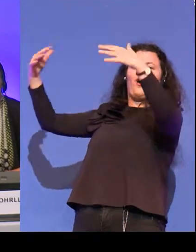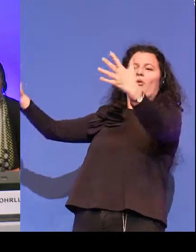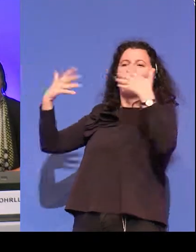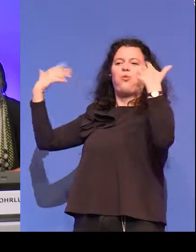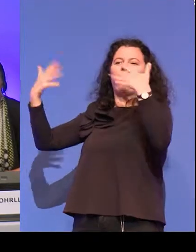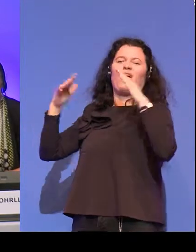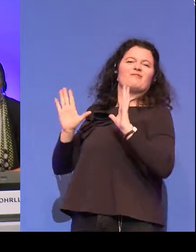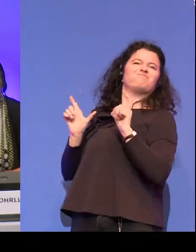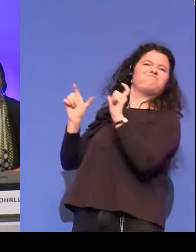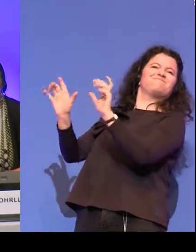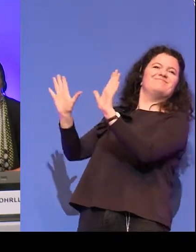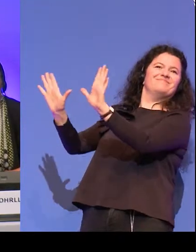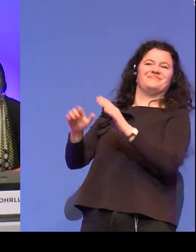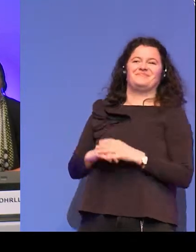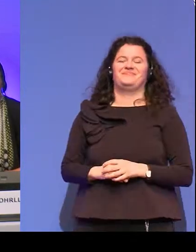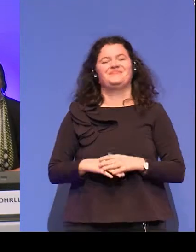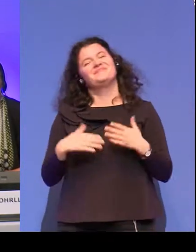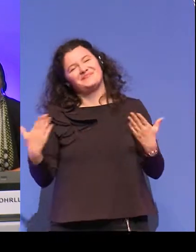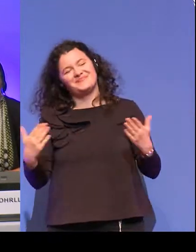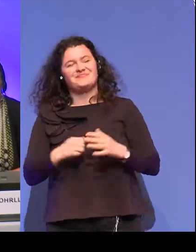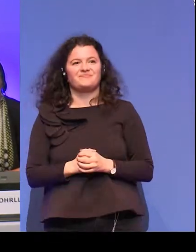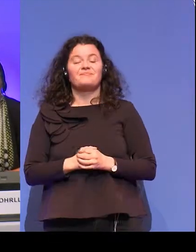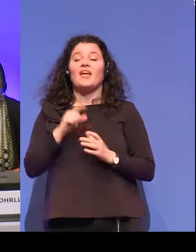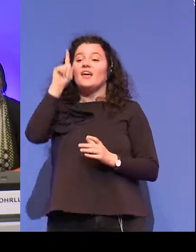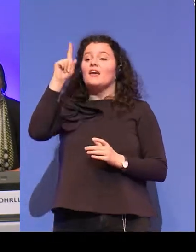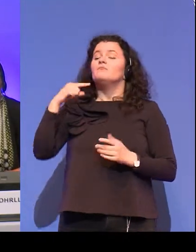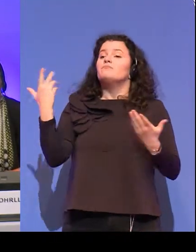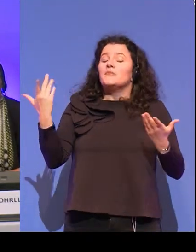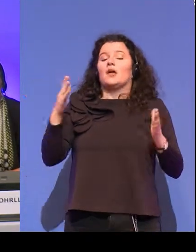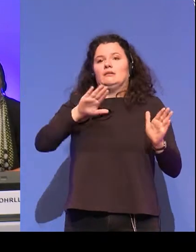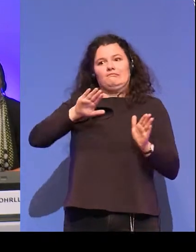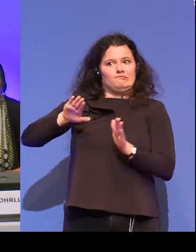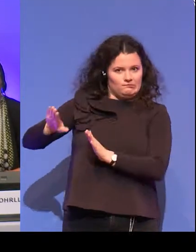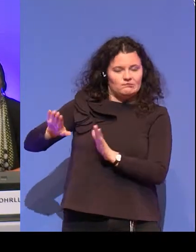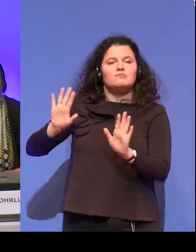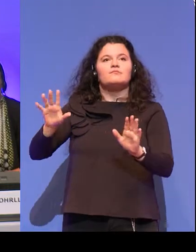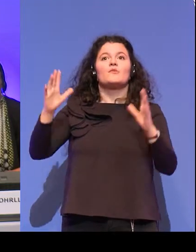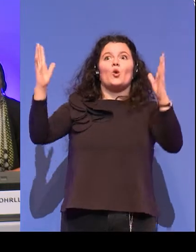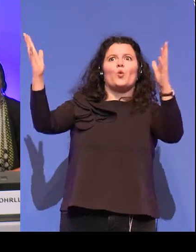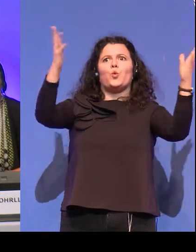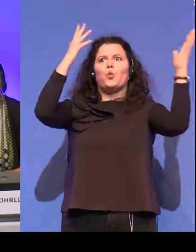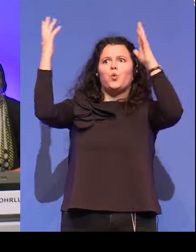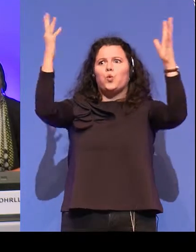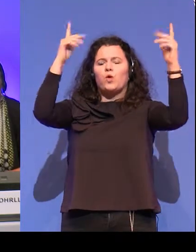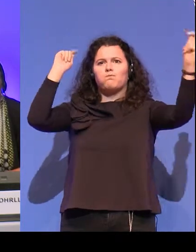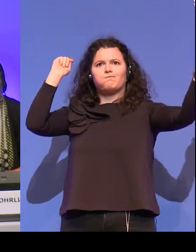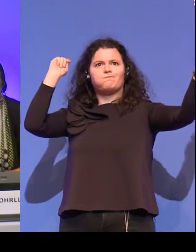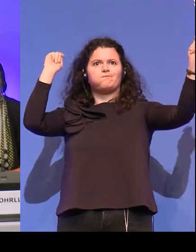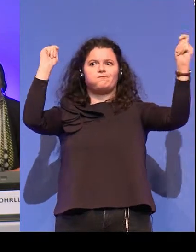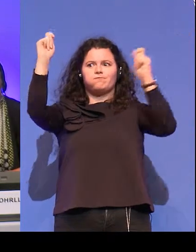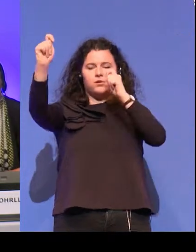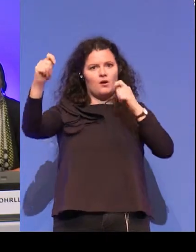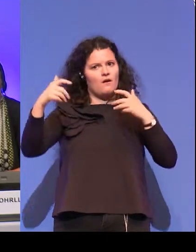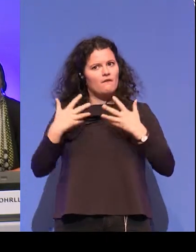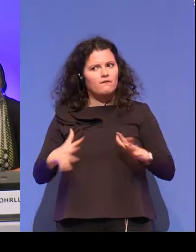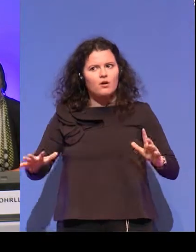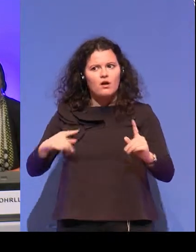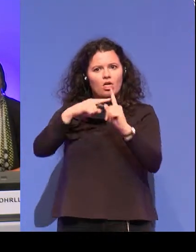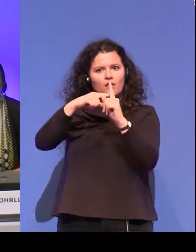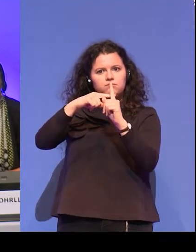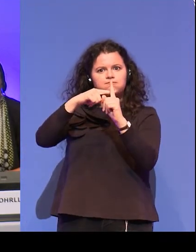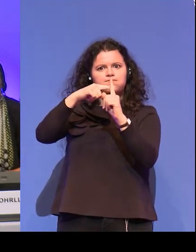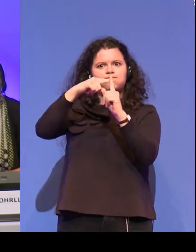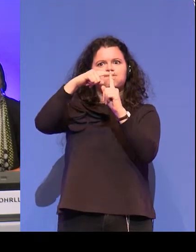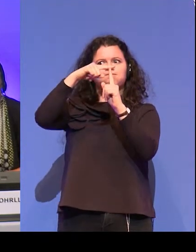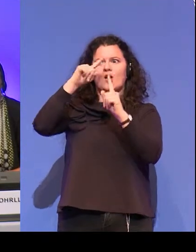the previous speaker said, climate change is already with us today. We have seen 1 degree warming of the planet, and